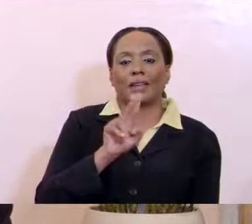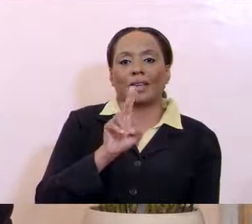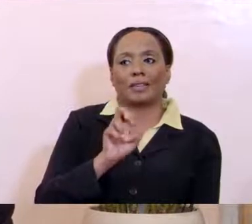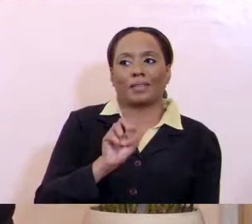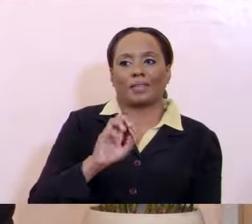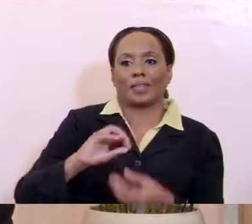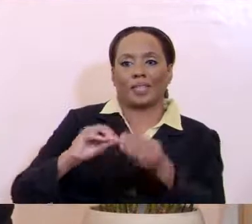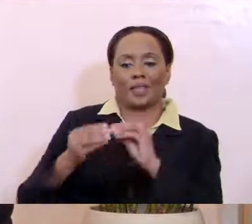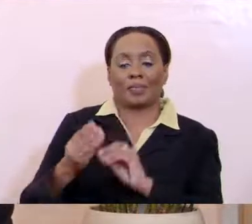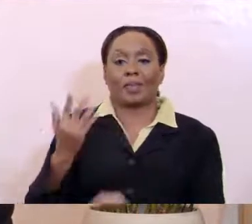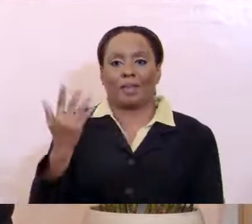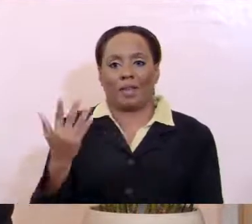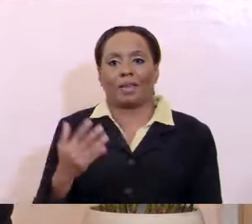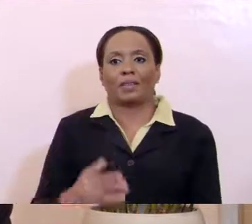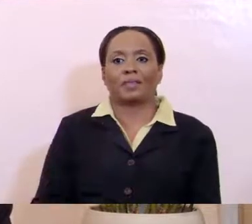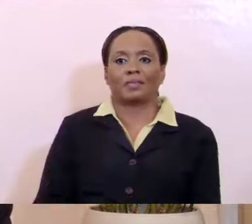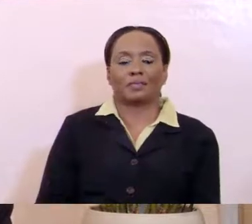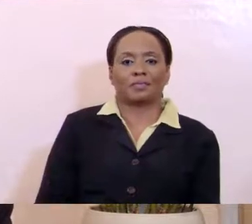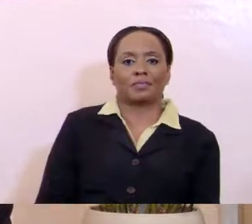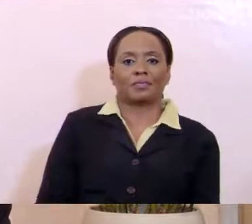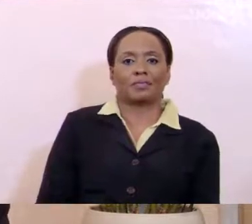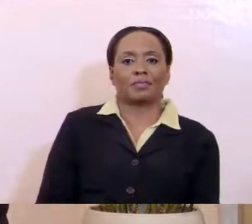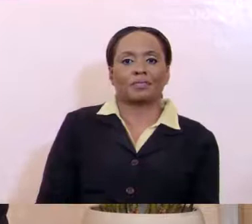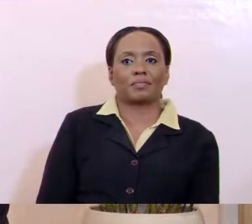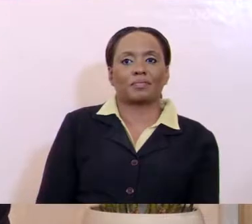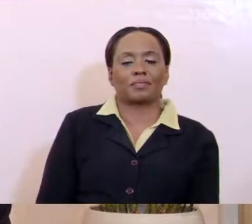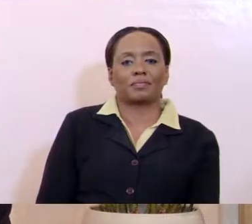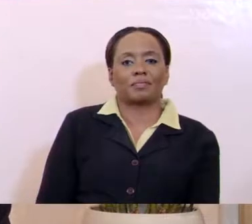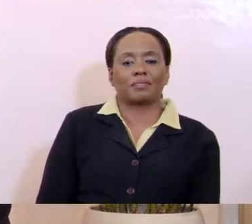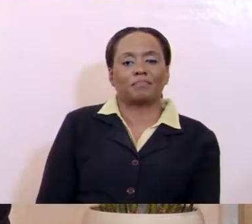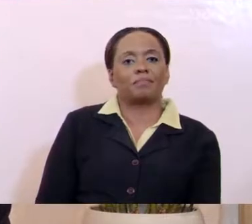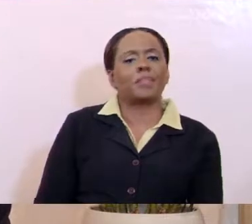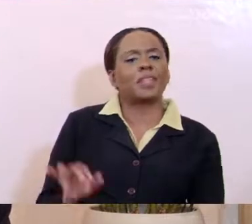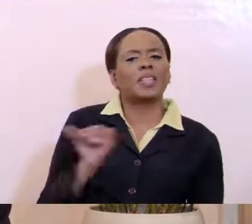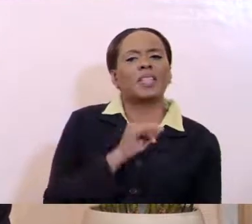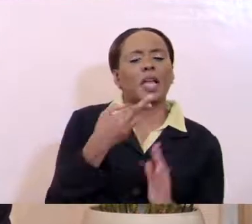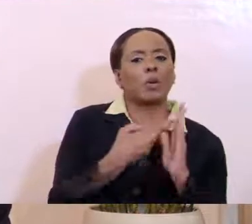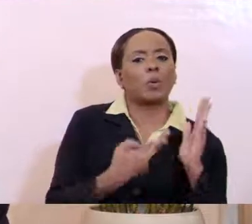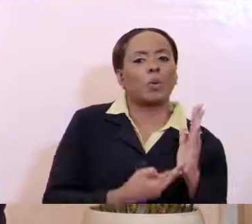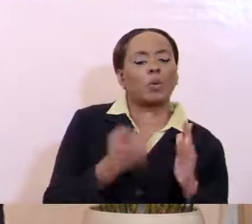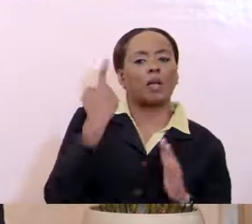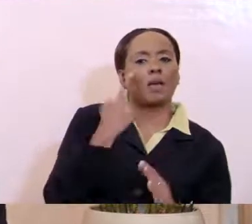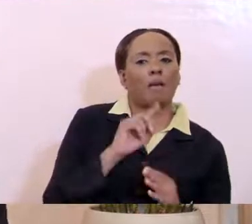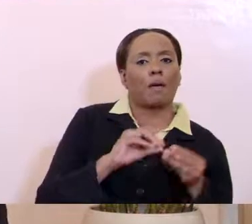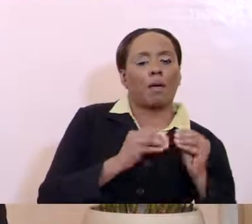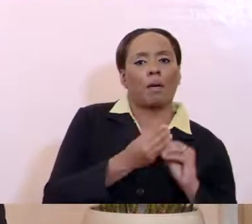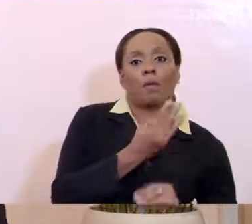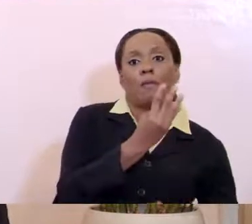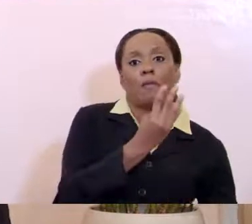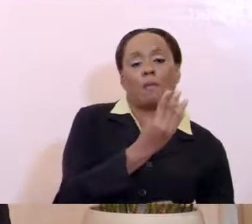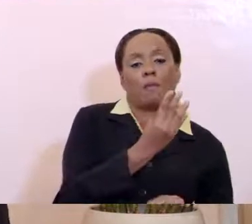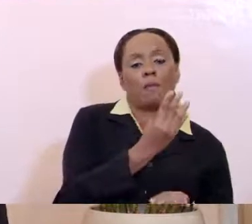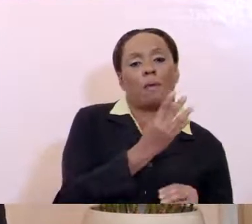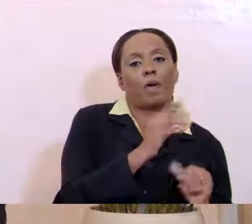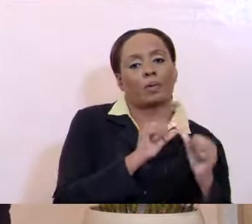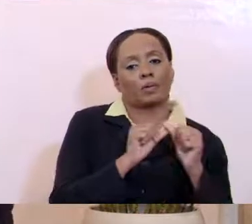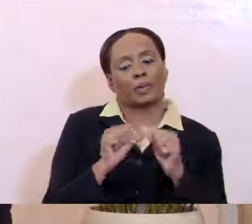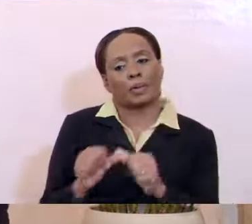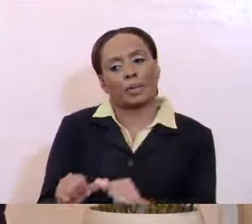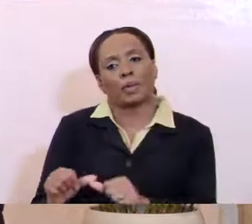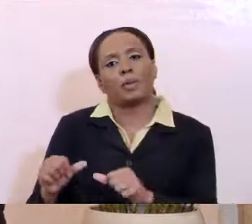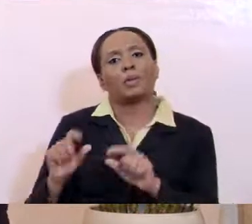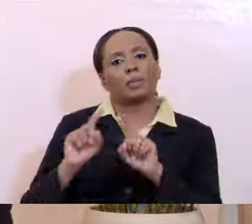carries forward many of the characteristics of directive number 4, but in some important respects, we